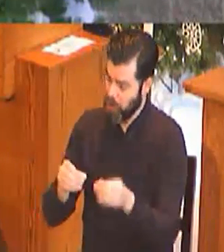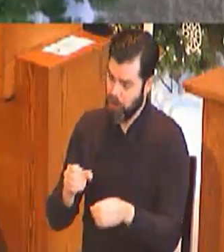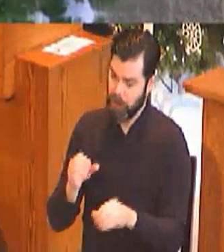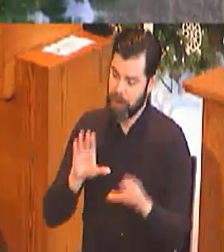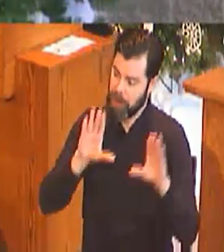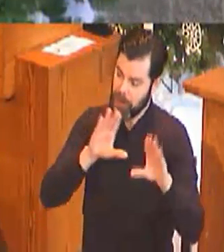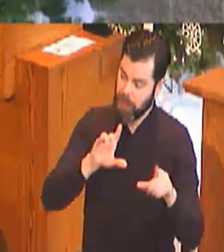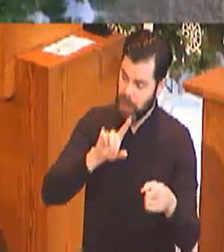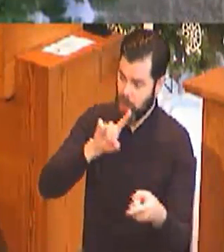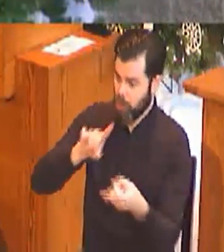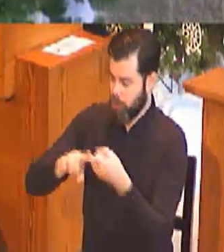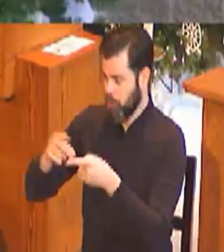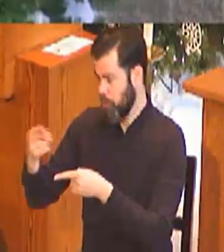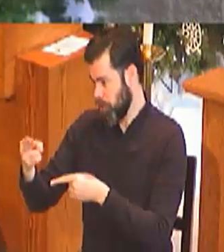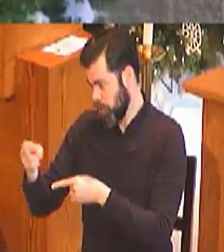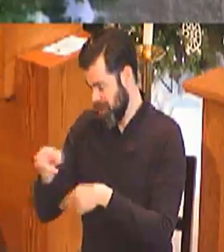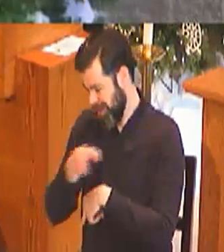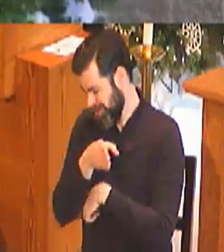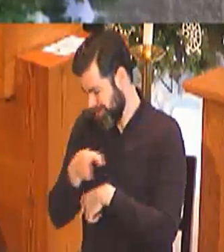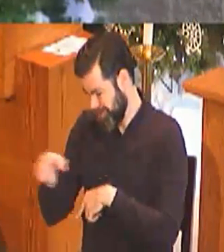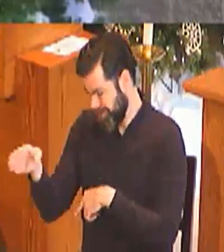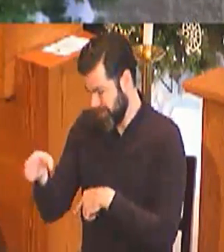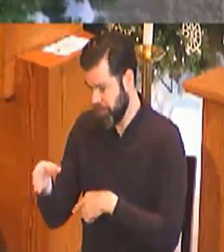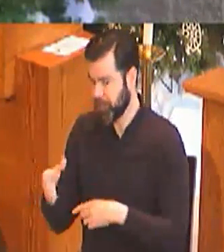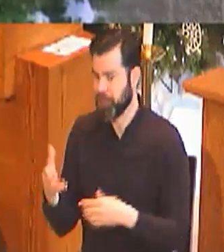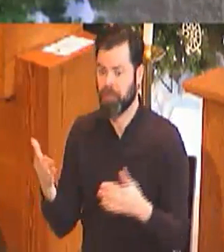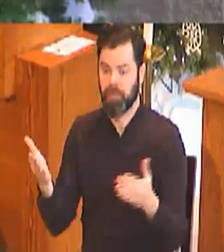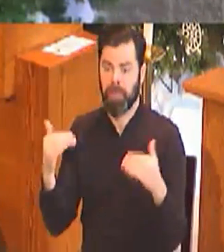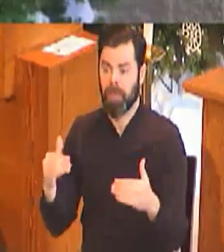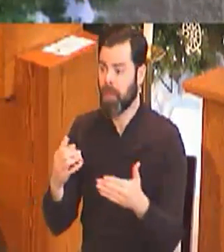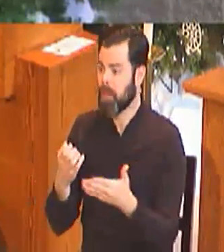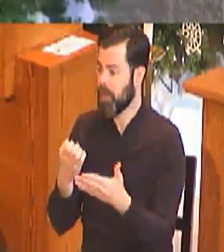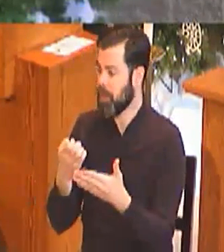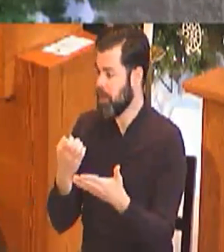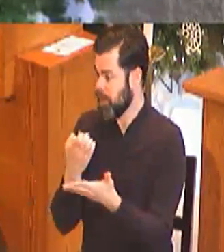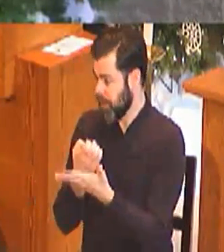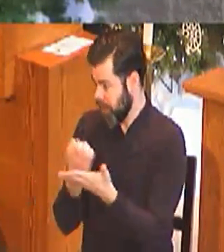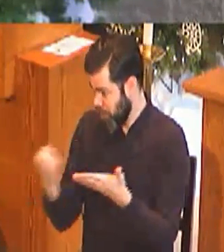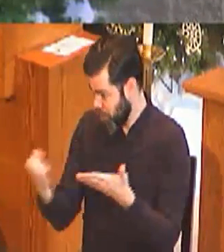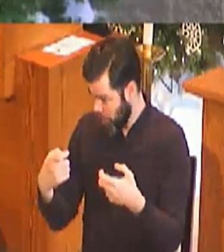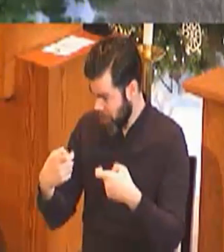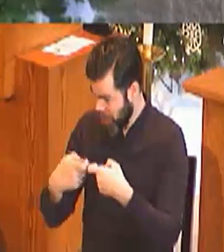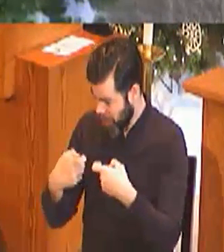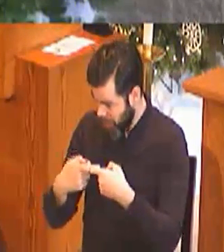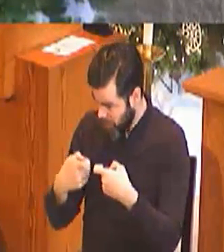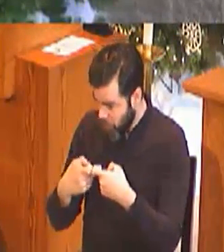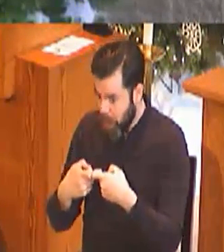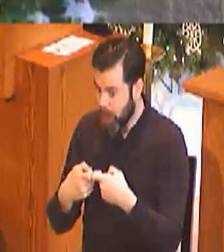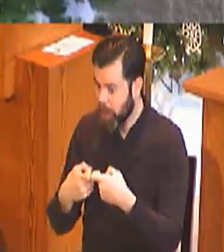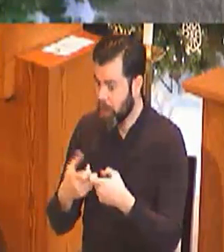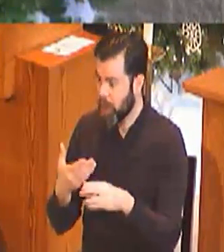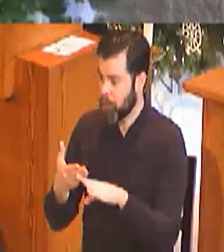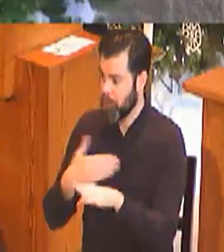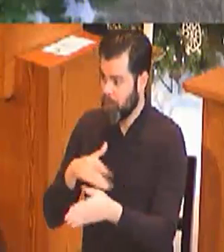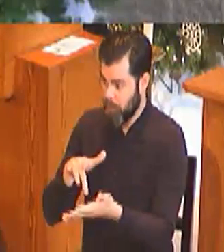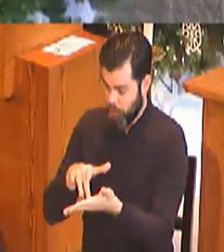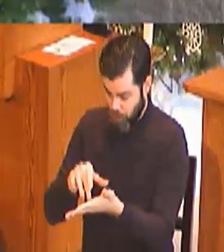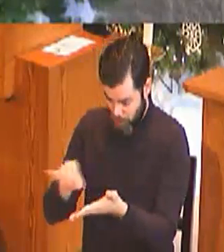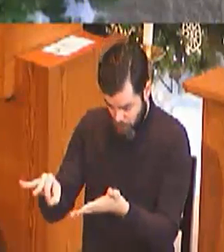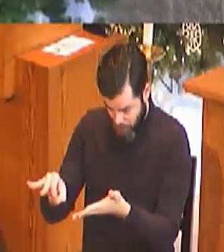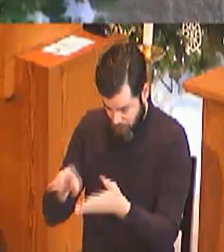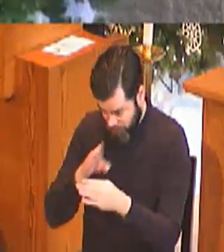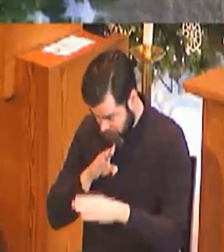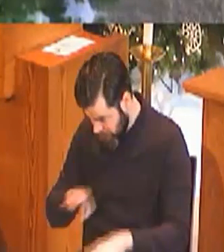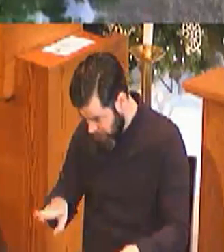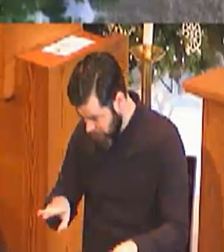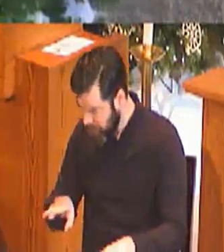phone or electronic device with you today, before you silence them, if you feel called to do so, check in on Facebook and